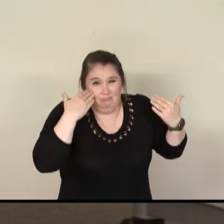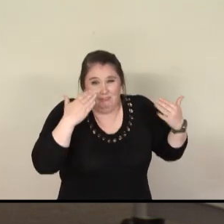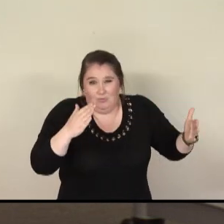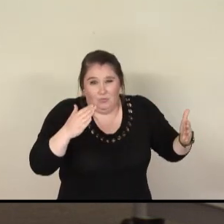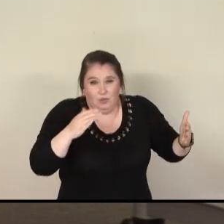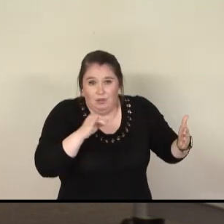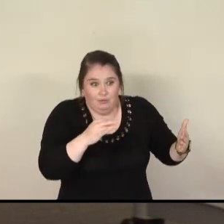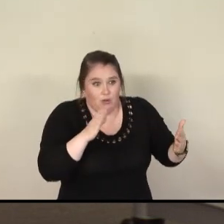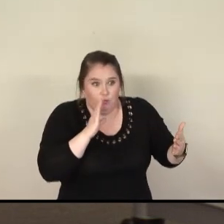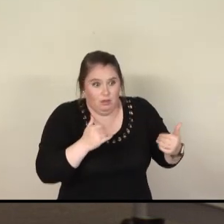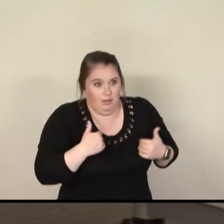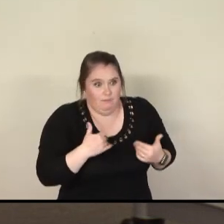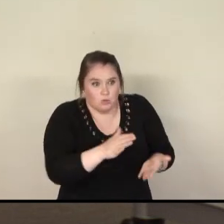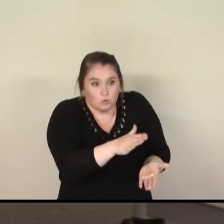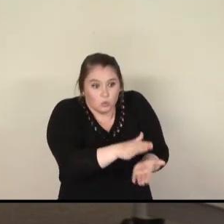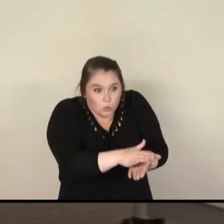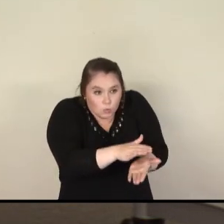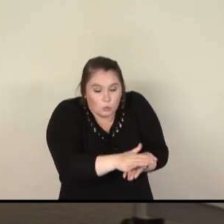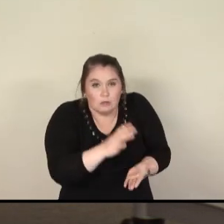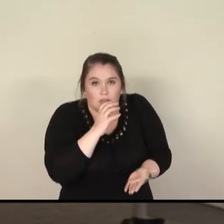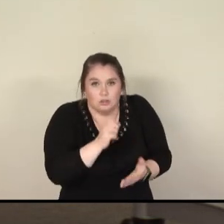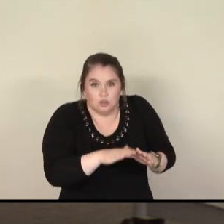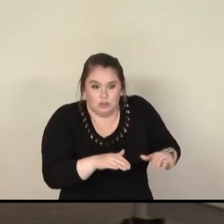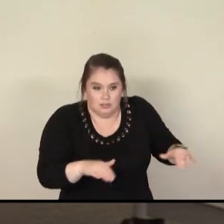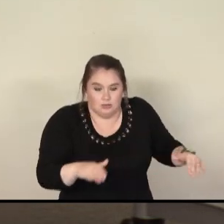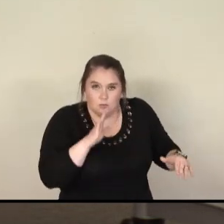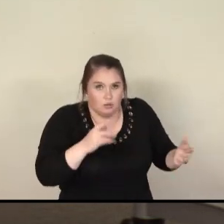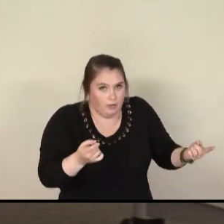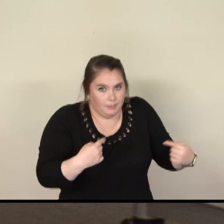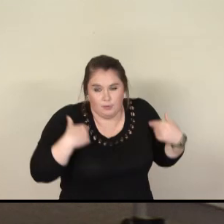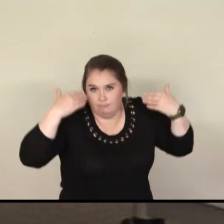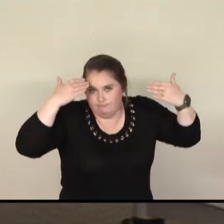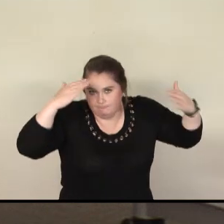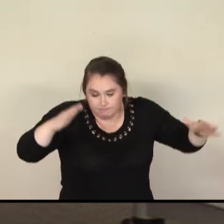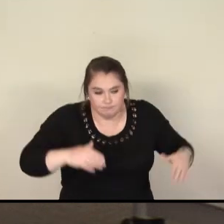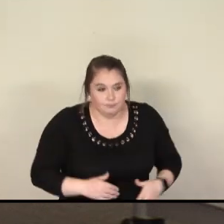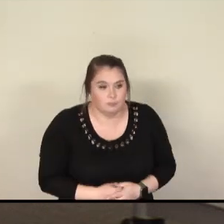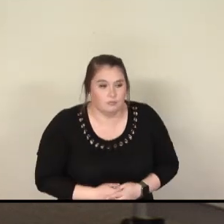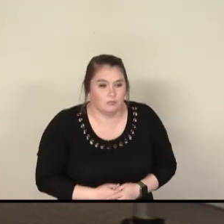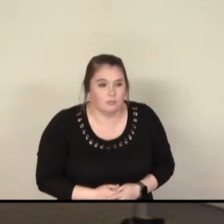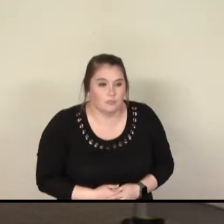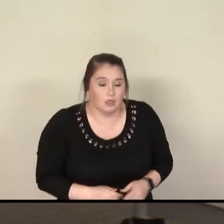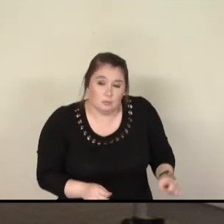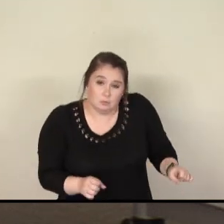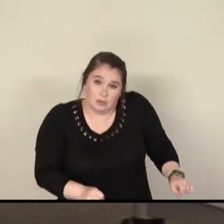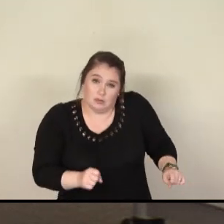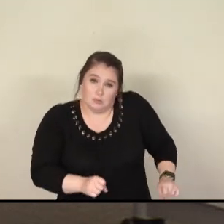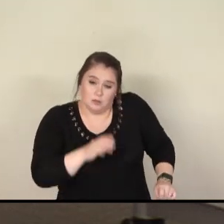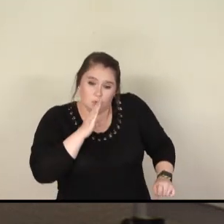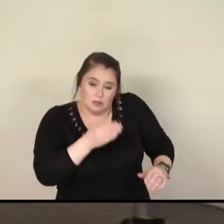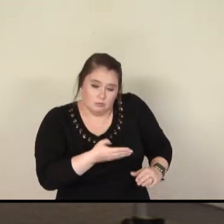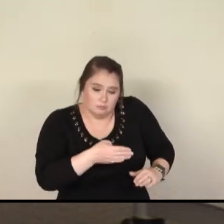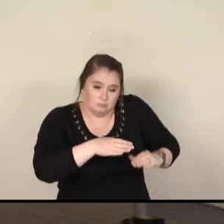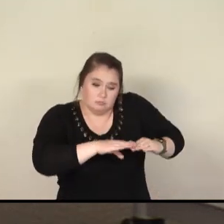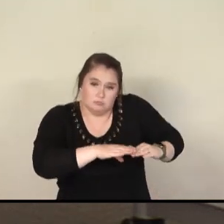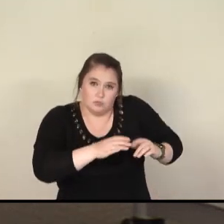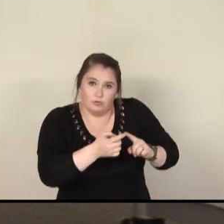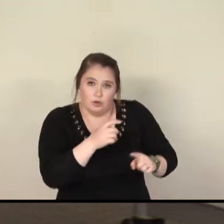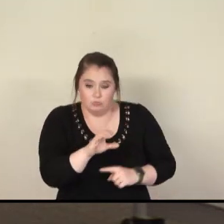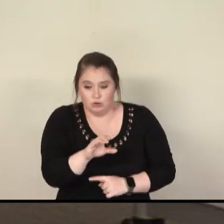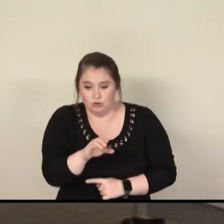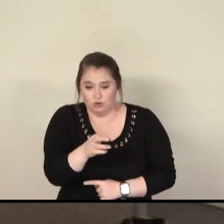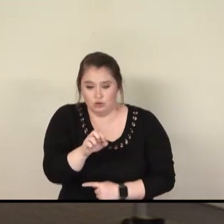school-age children, but there is a development that's going in over there. We might have some increase from the charter